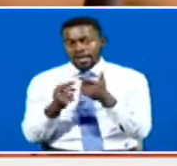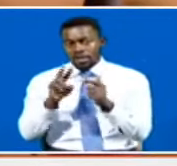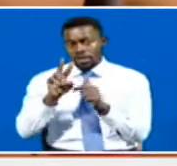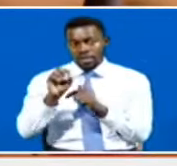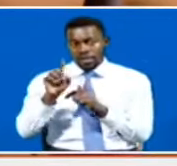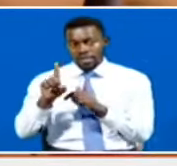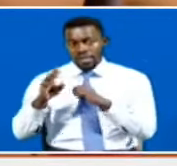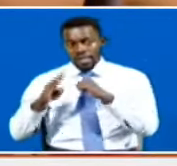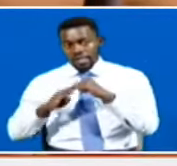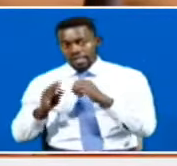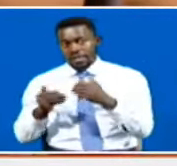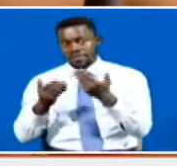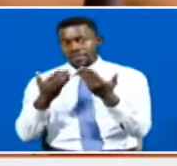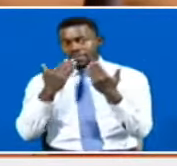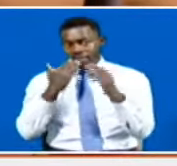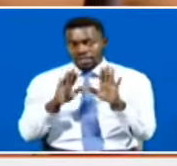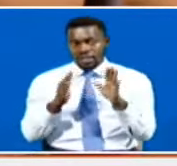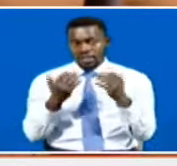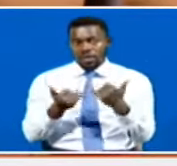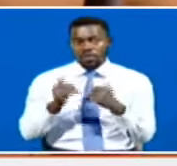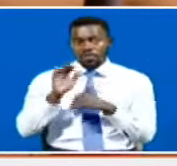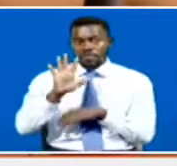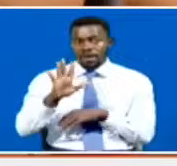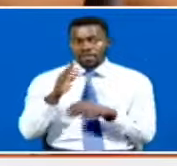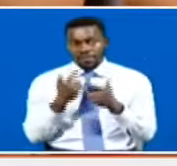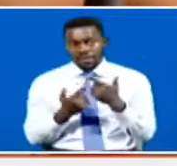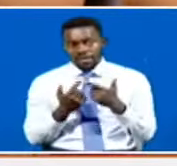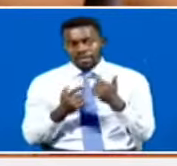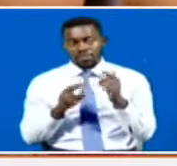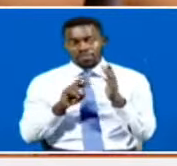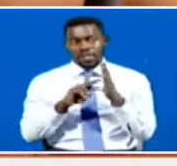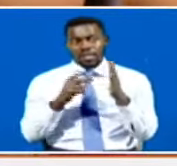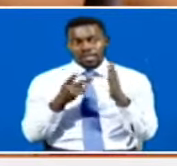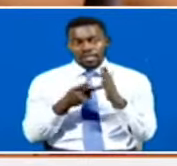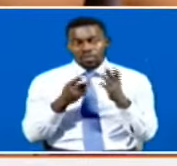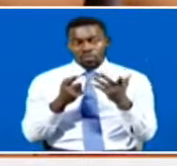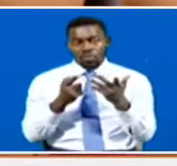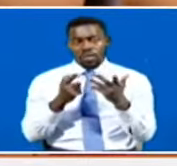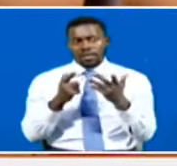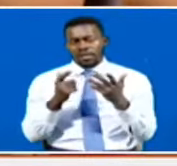now 2024, 5 years. So the books we distributed in